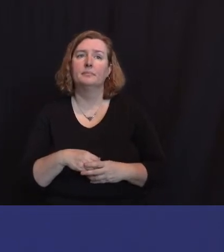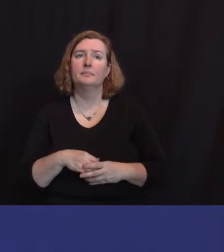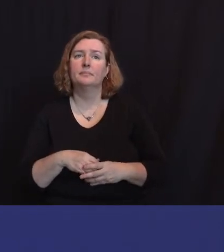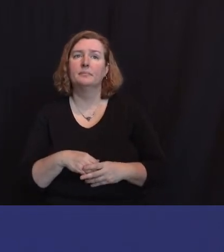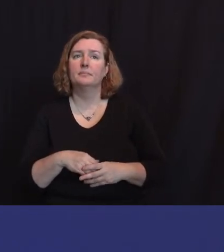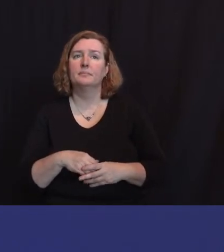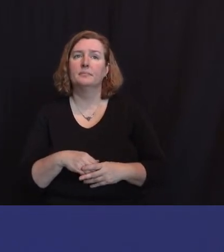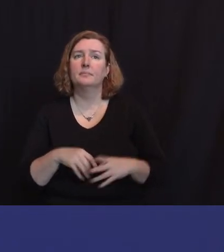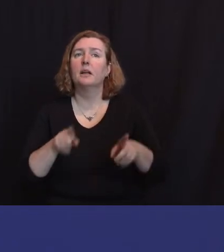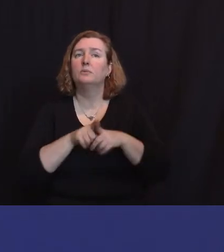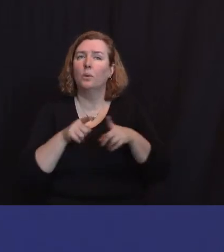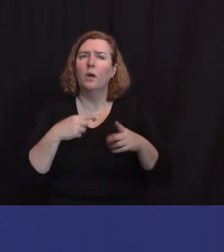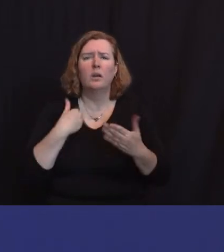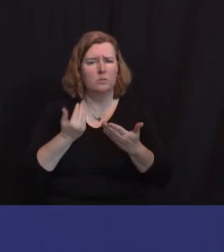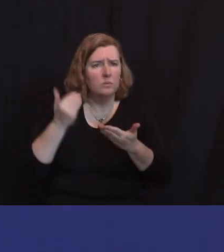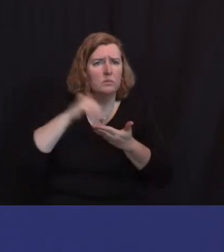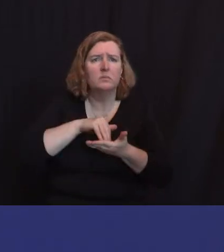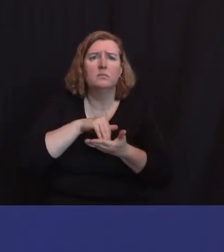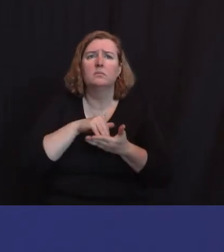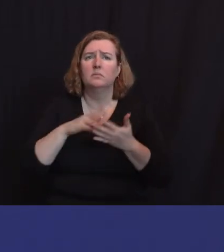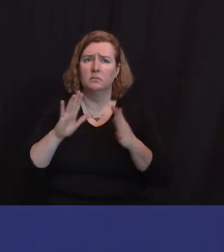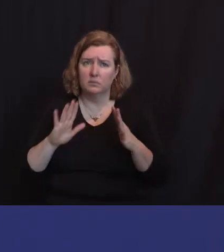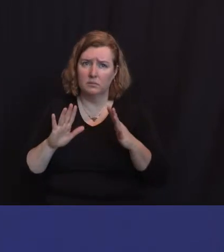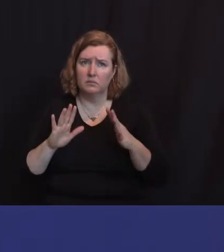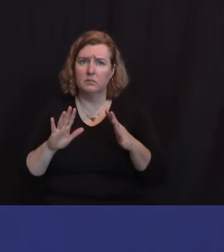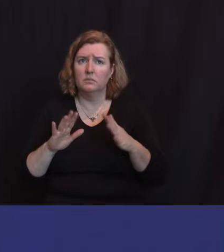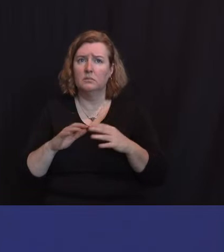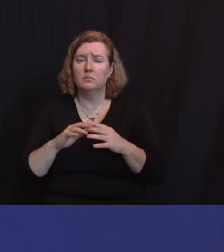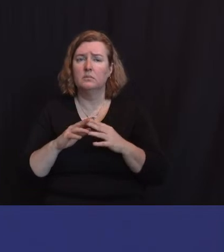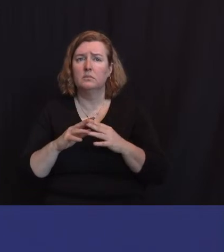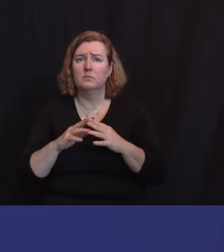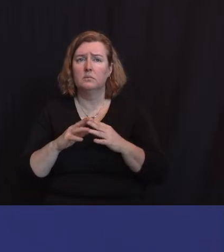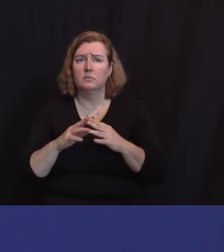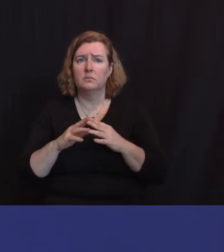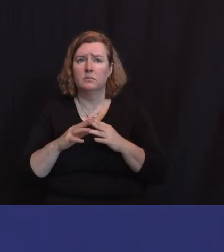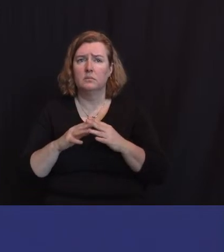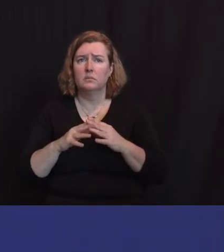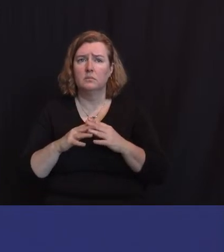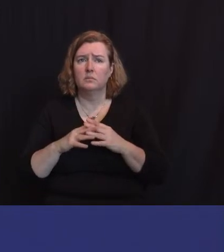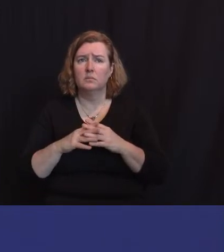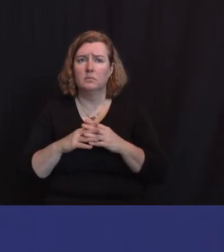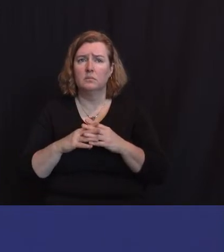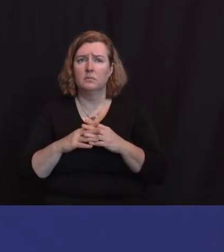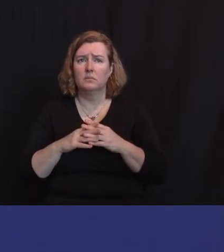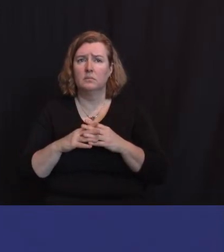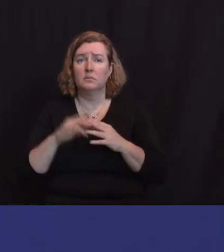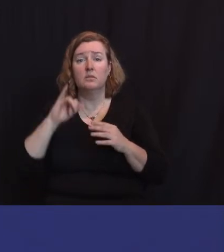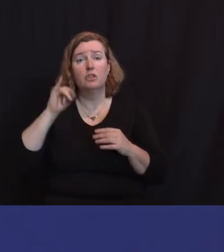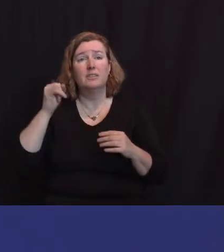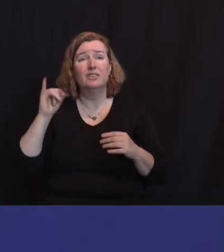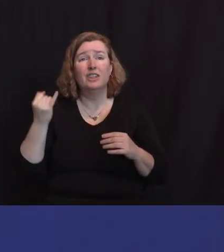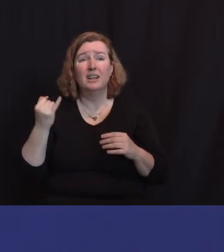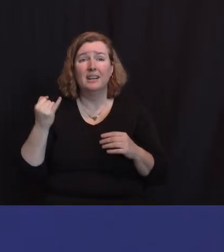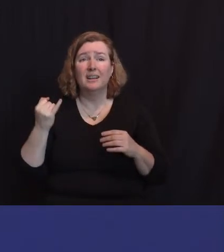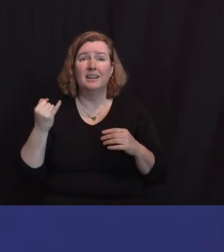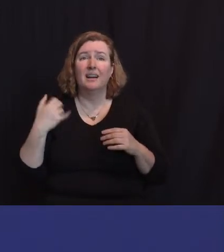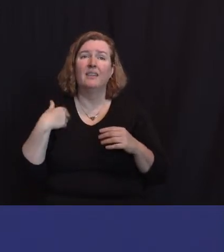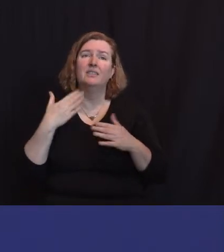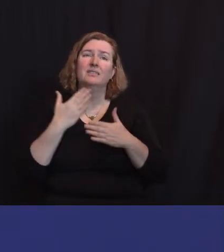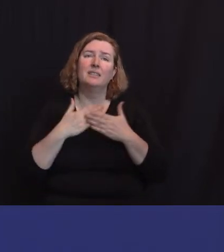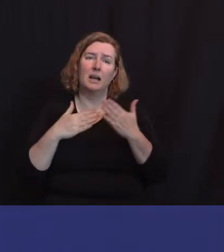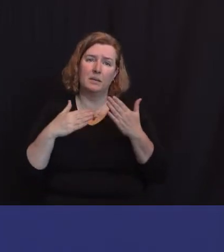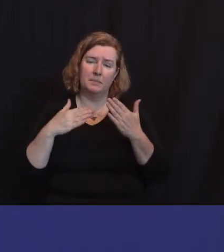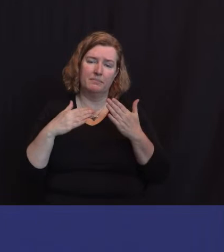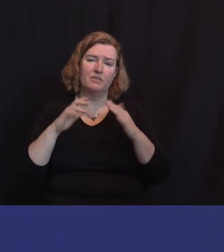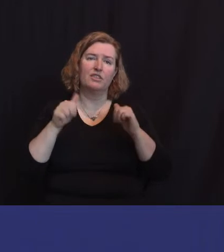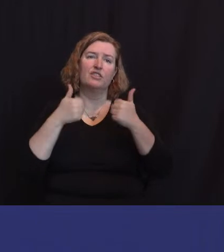want to reiterate, so that's my general answer to you. I want to reiterate as well that J&J has clearly have had some challenges. We read probably